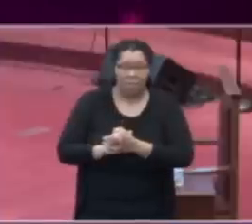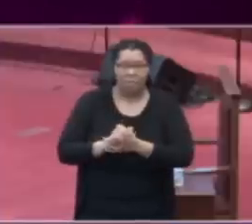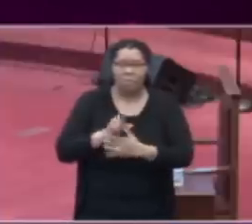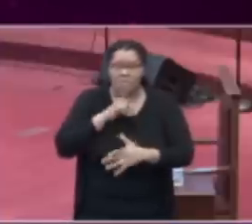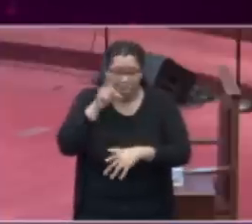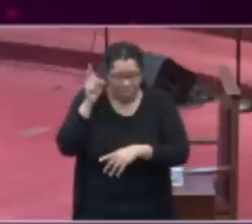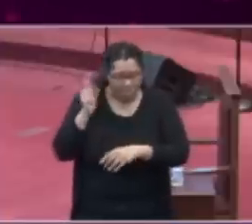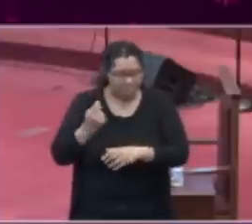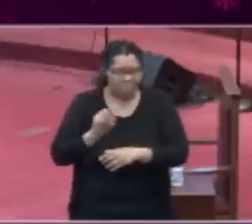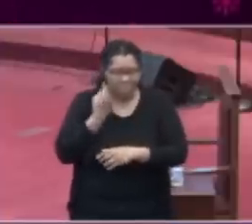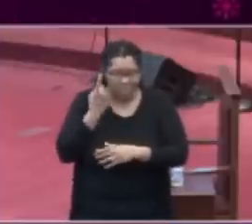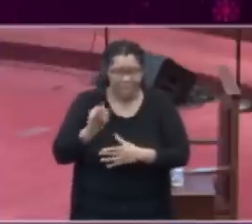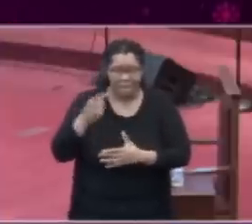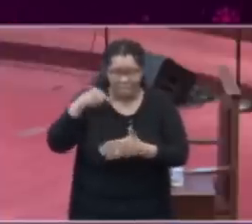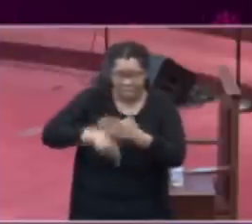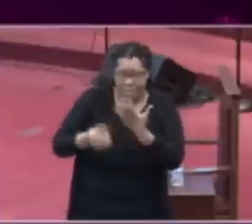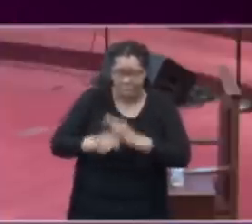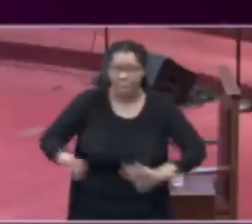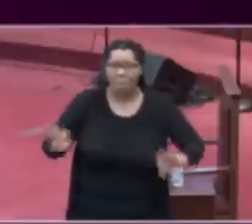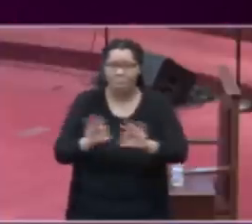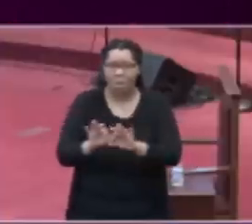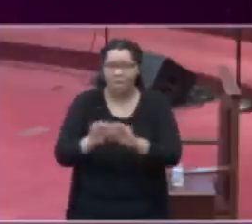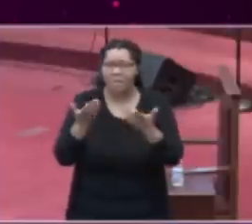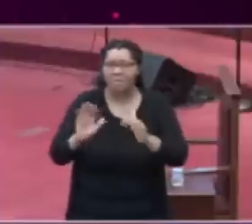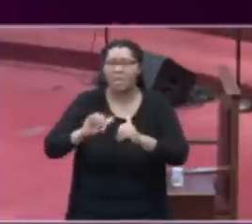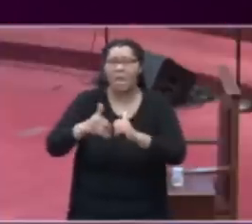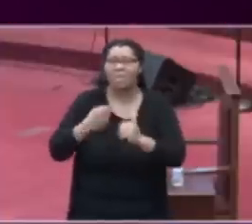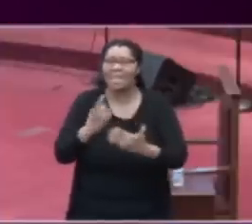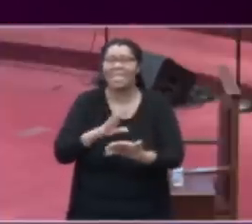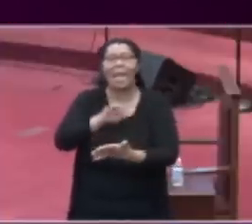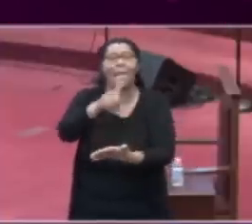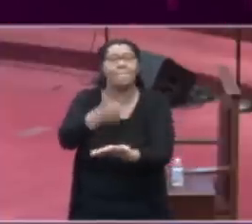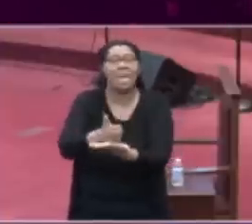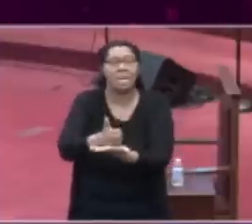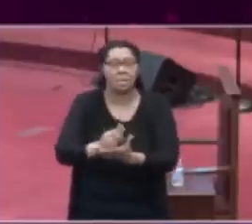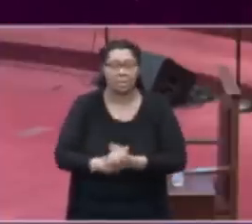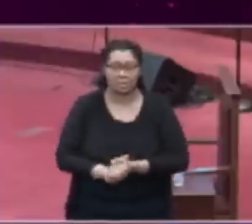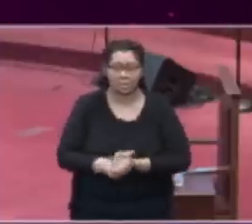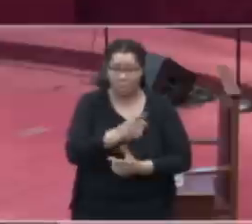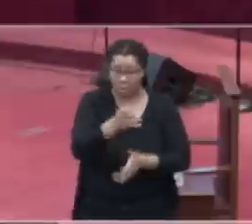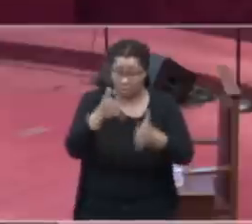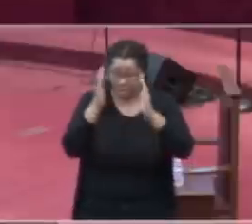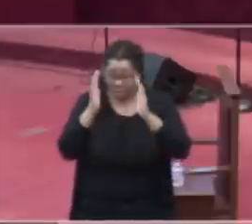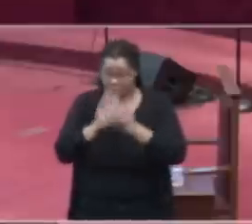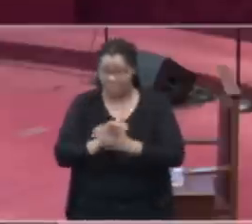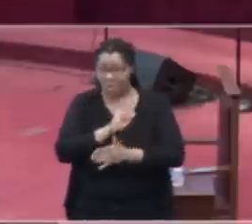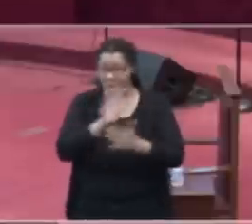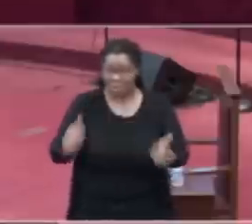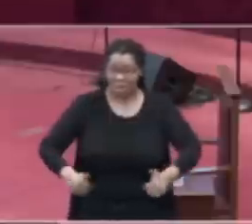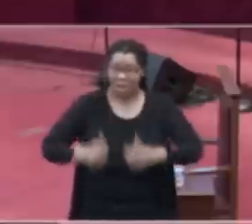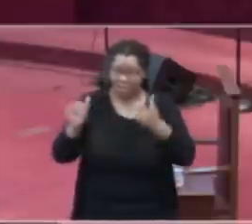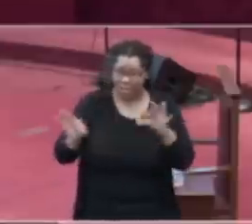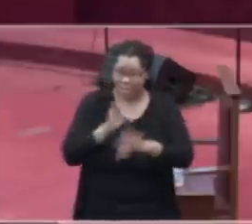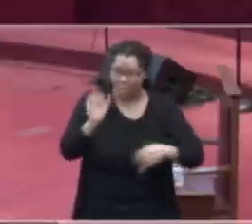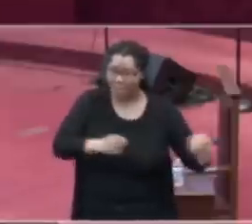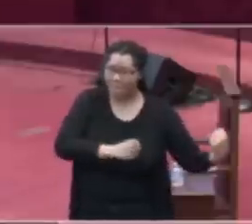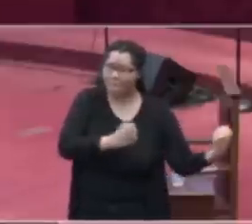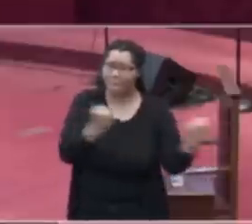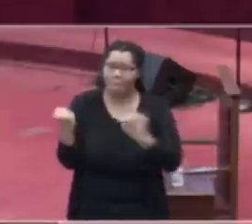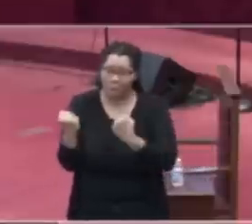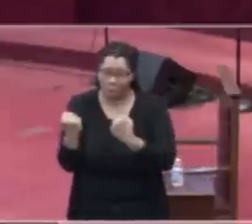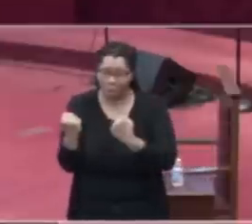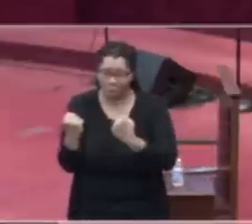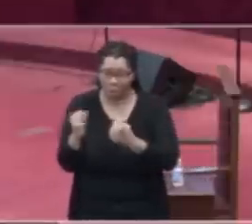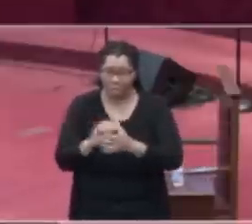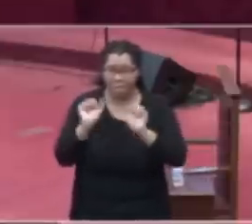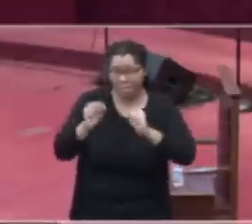amen. Do you all hear it? You can walk a more powerful spiritual life. You can